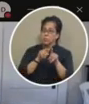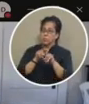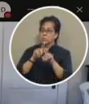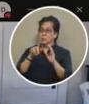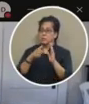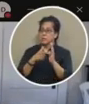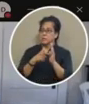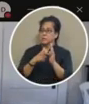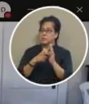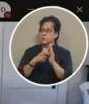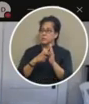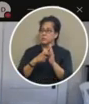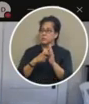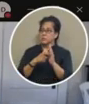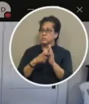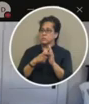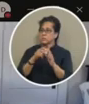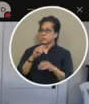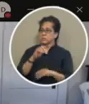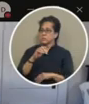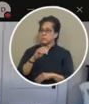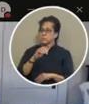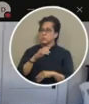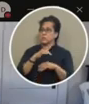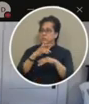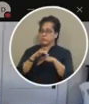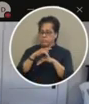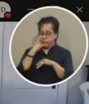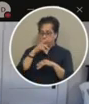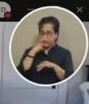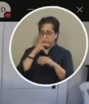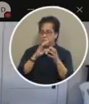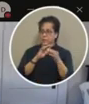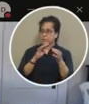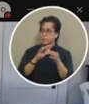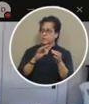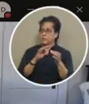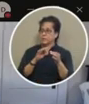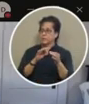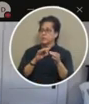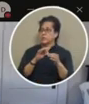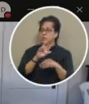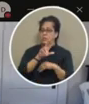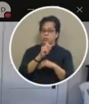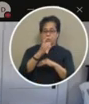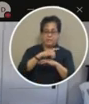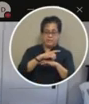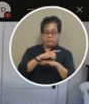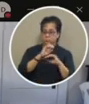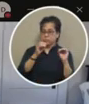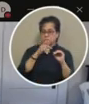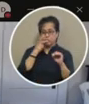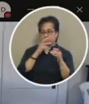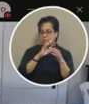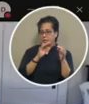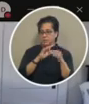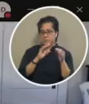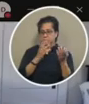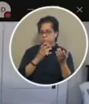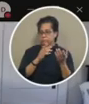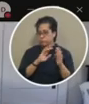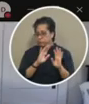was out and available for public comment for a 30-day period, and we received no public comment.